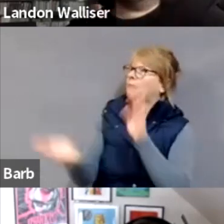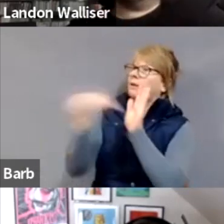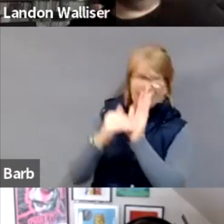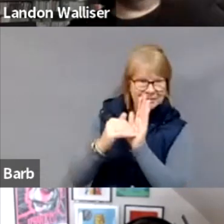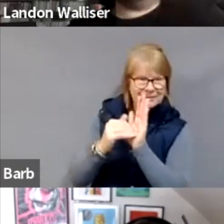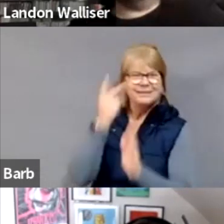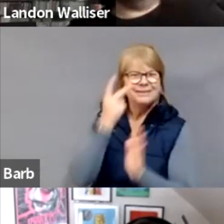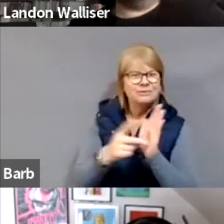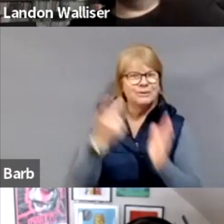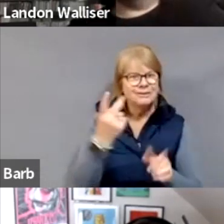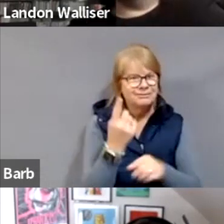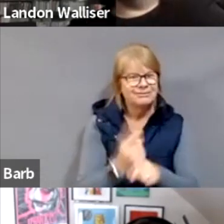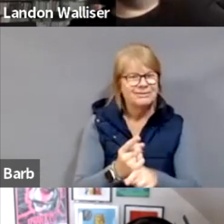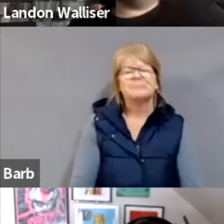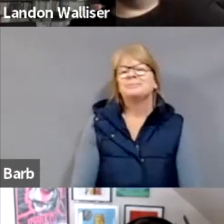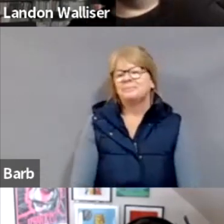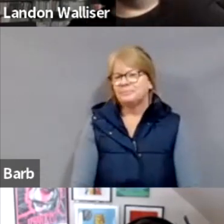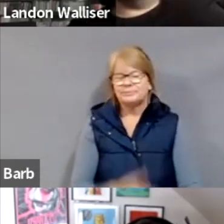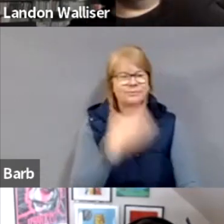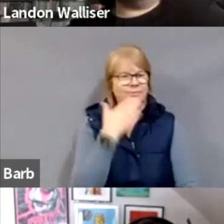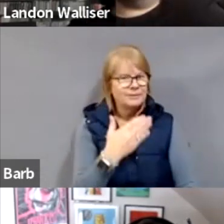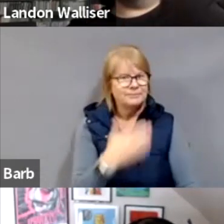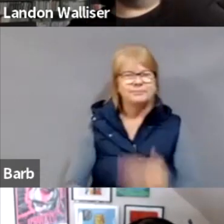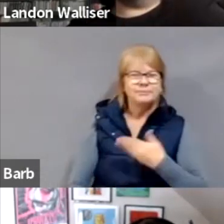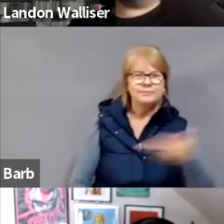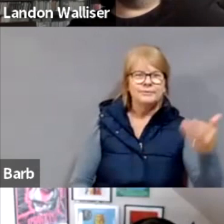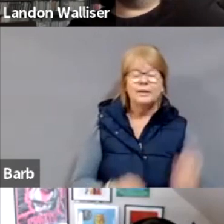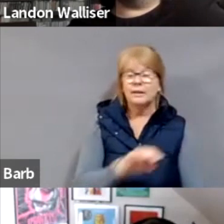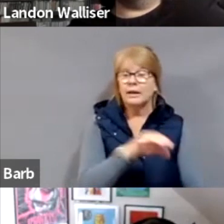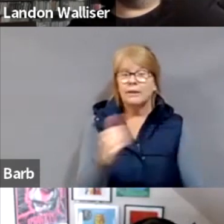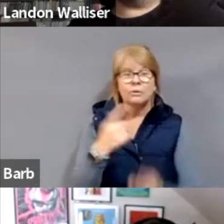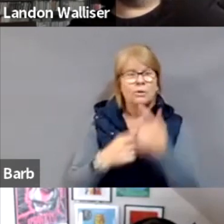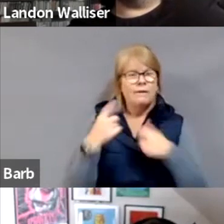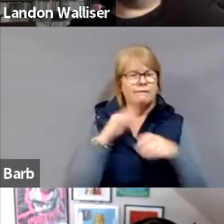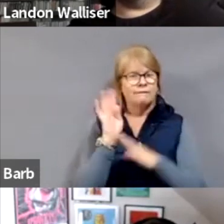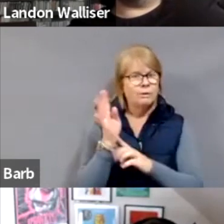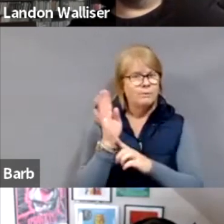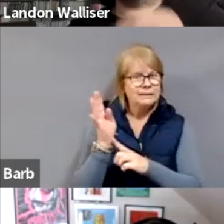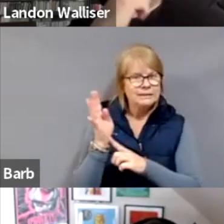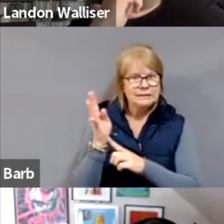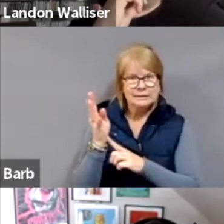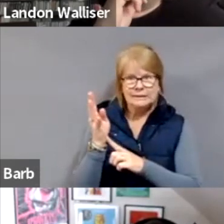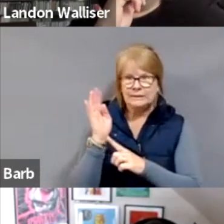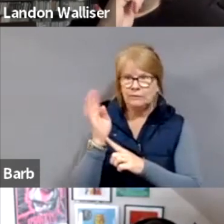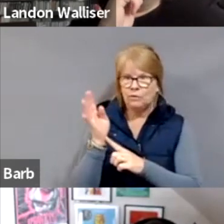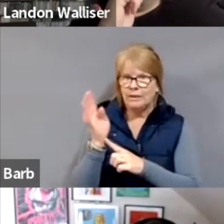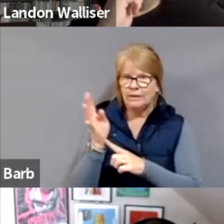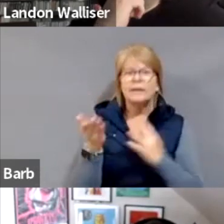Thank you. Okay. Other questions? We have about 4 minutes still before the next scheduled